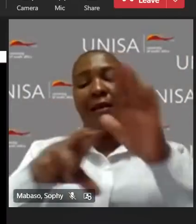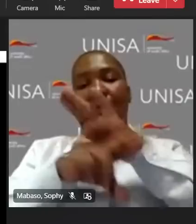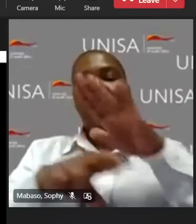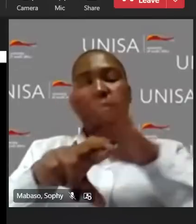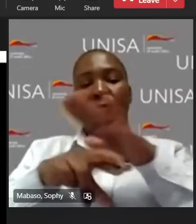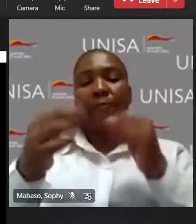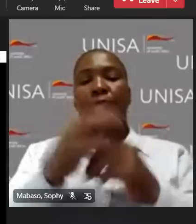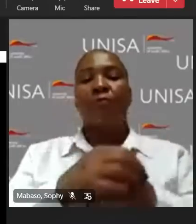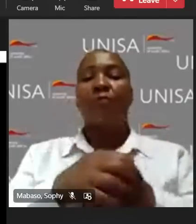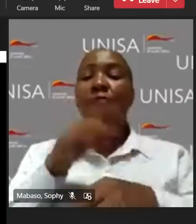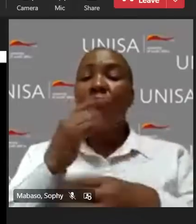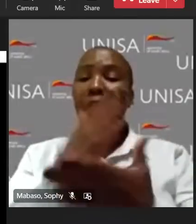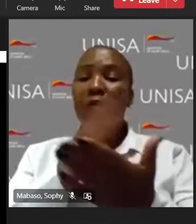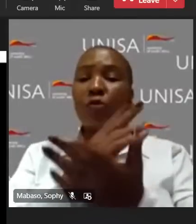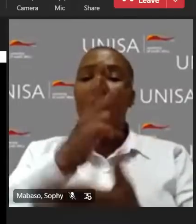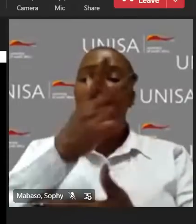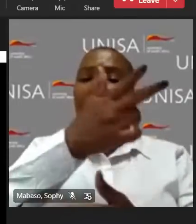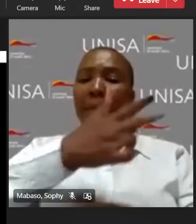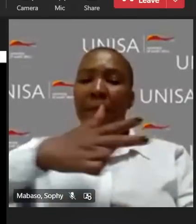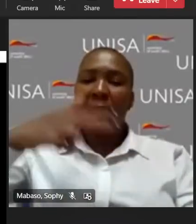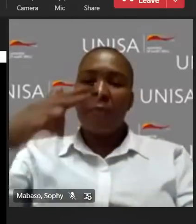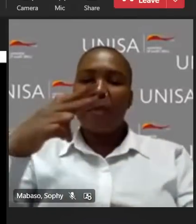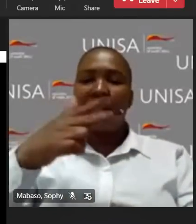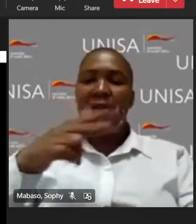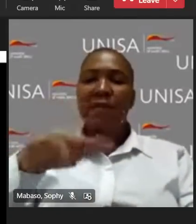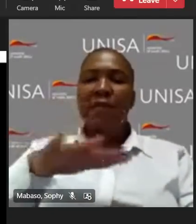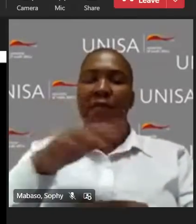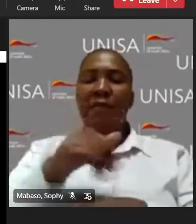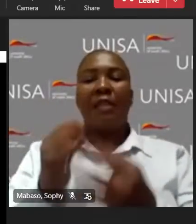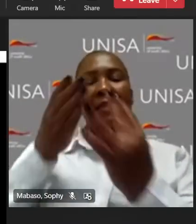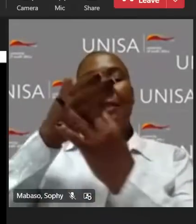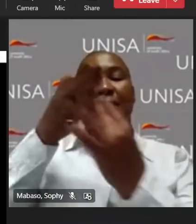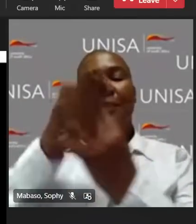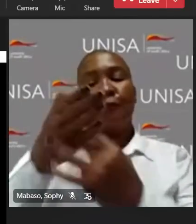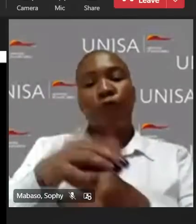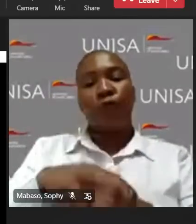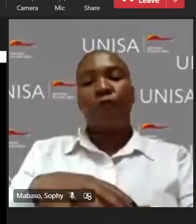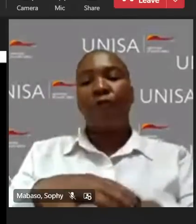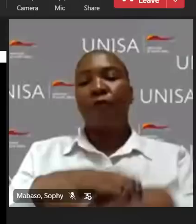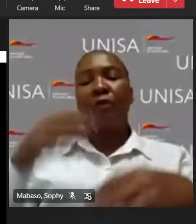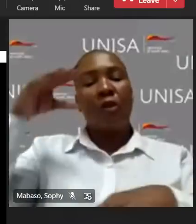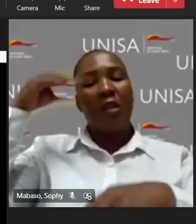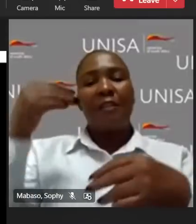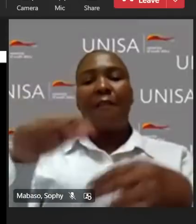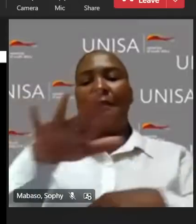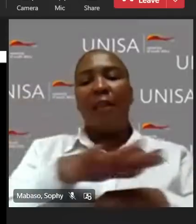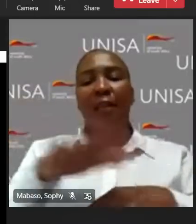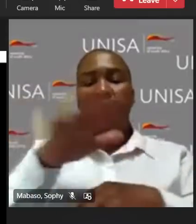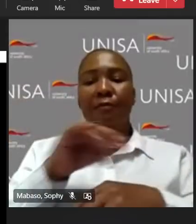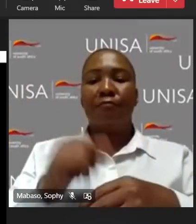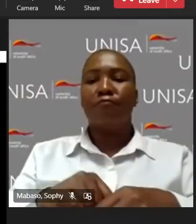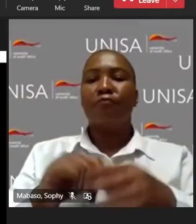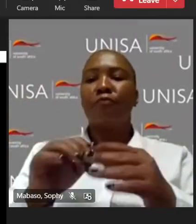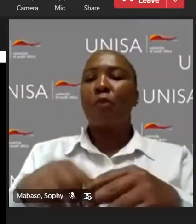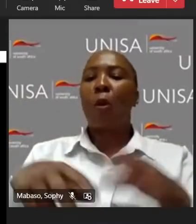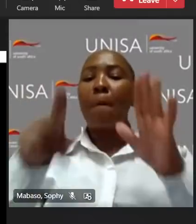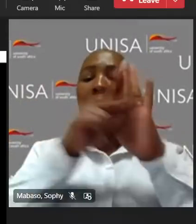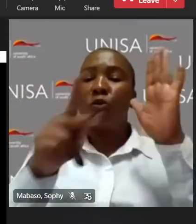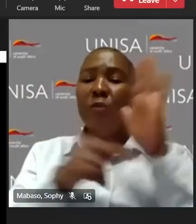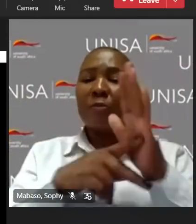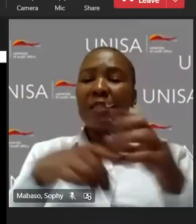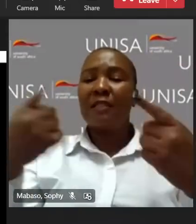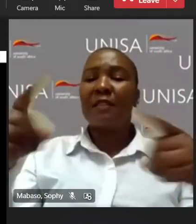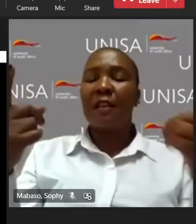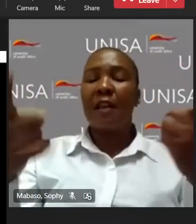to ensure that parking spaces, accessible graduation venues, and the conversion of programs in alternative formats